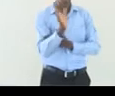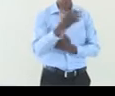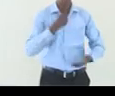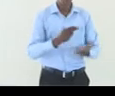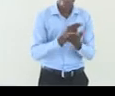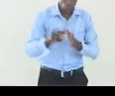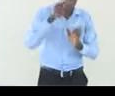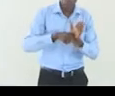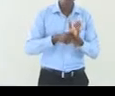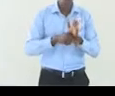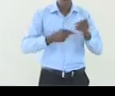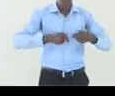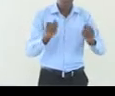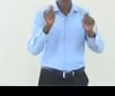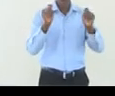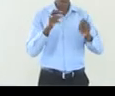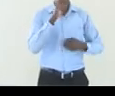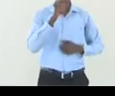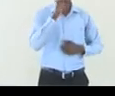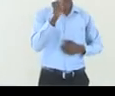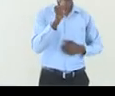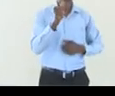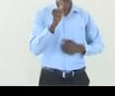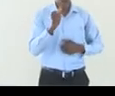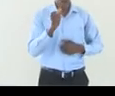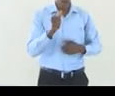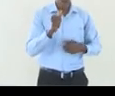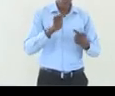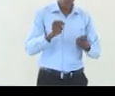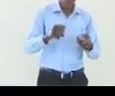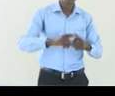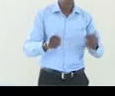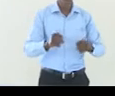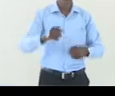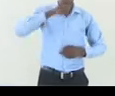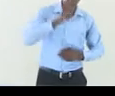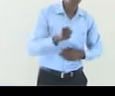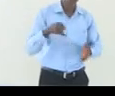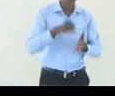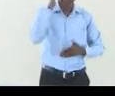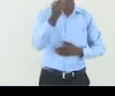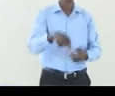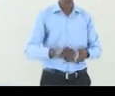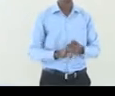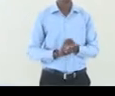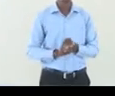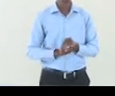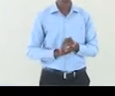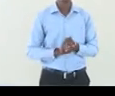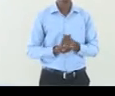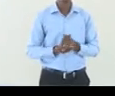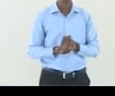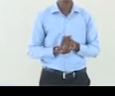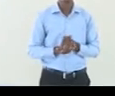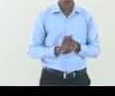of holiness, trials are not a probability, they are a certainty. Okay. Now, let's look